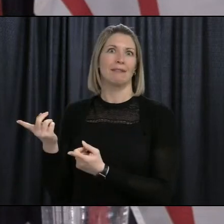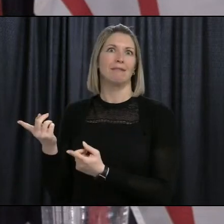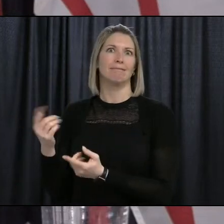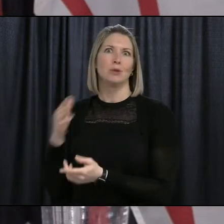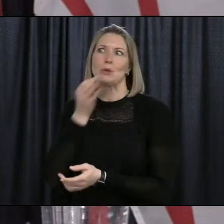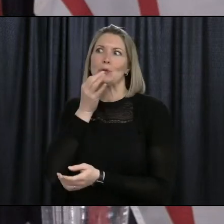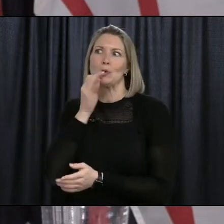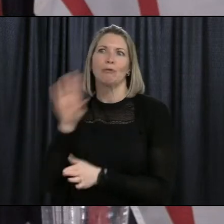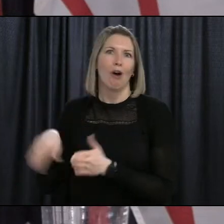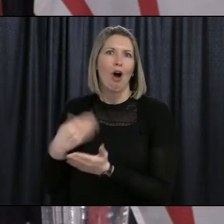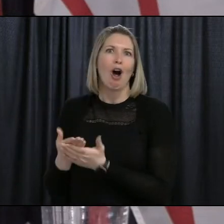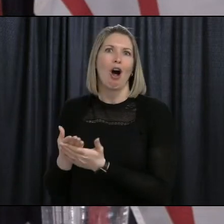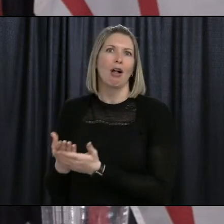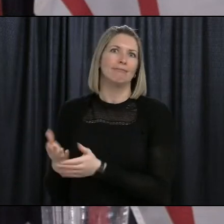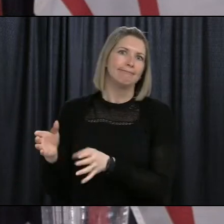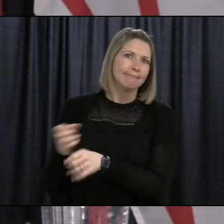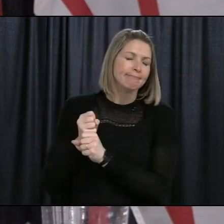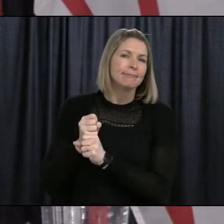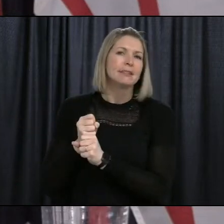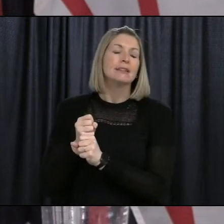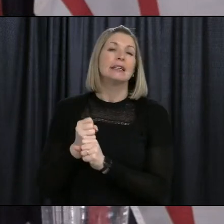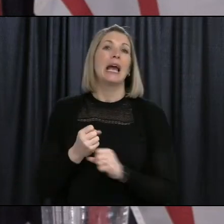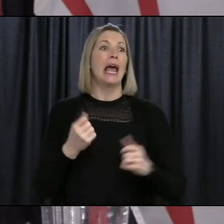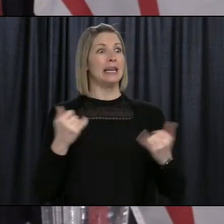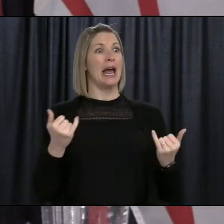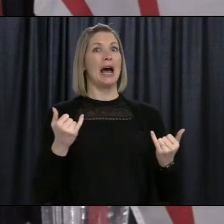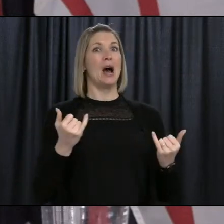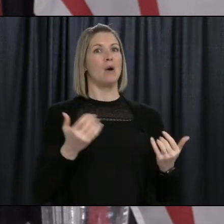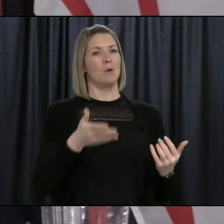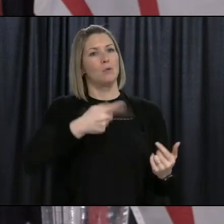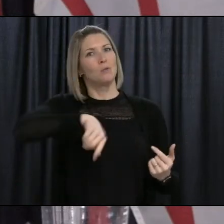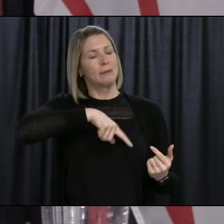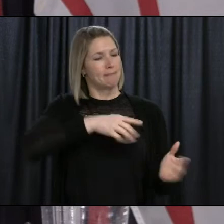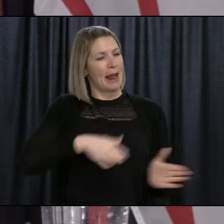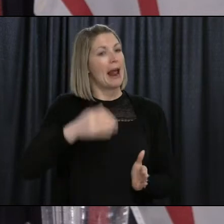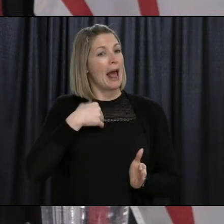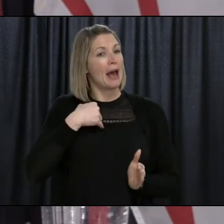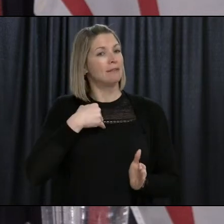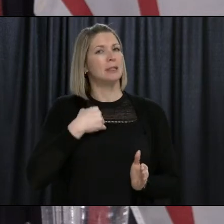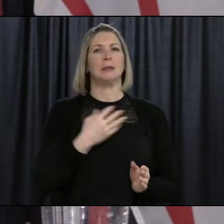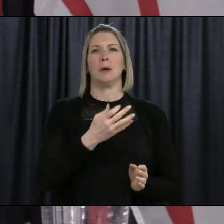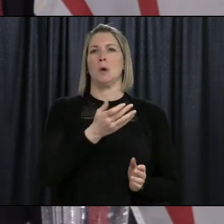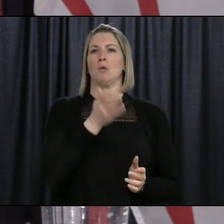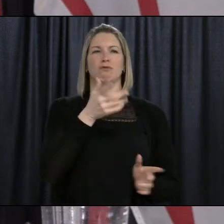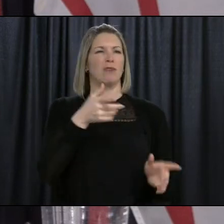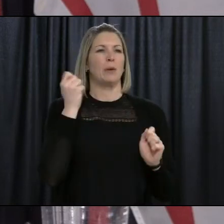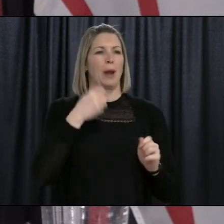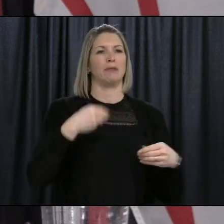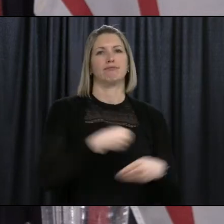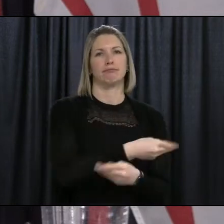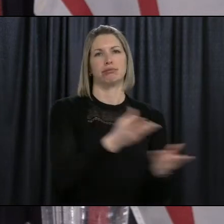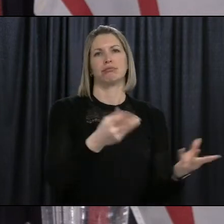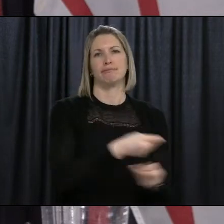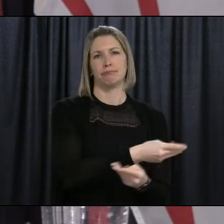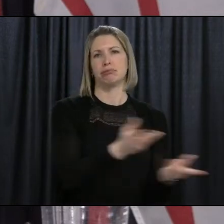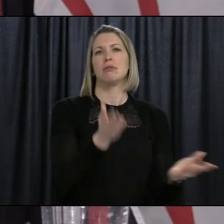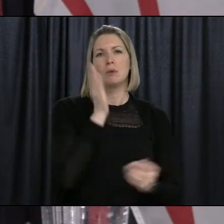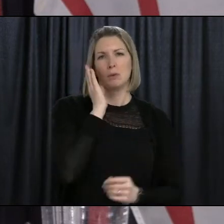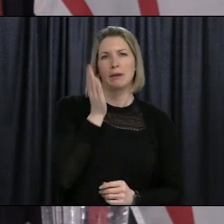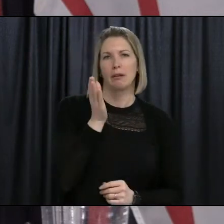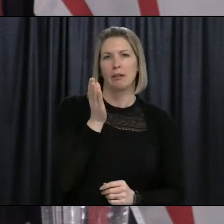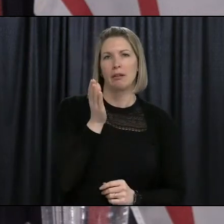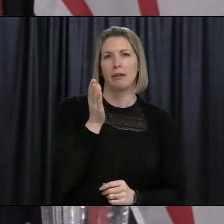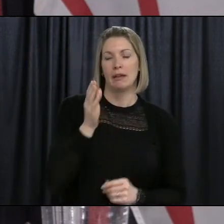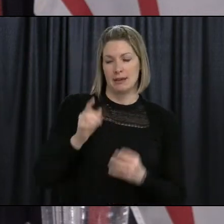first vaccination as quickly as possible. And with likely over 80,000 people vaccinated by the end of the